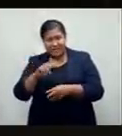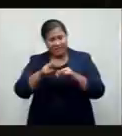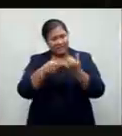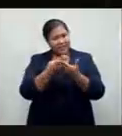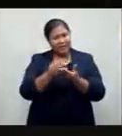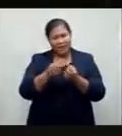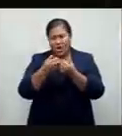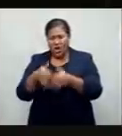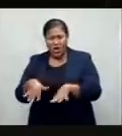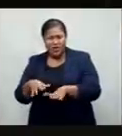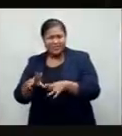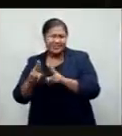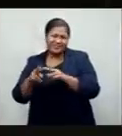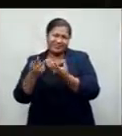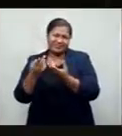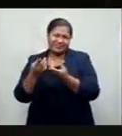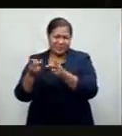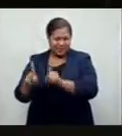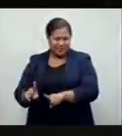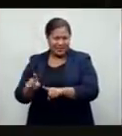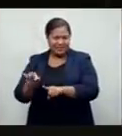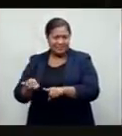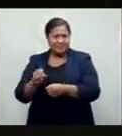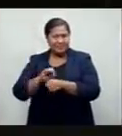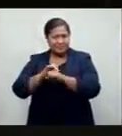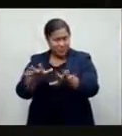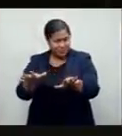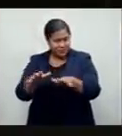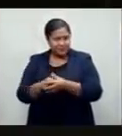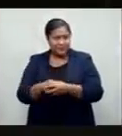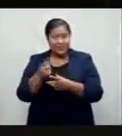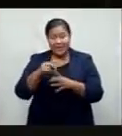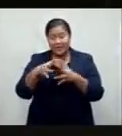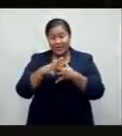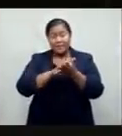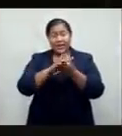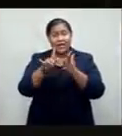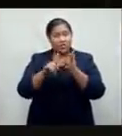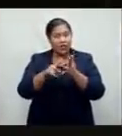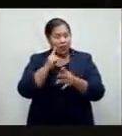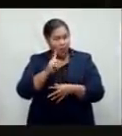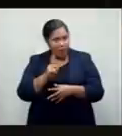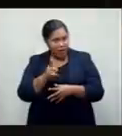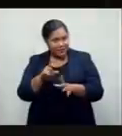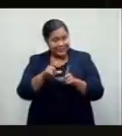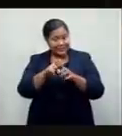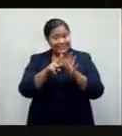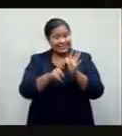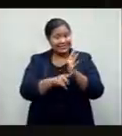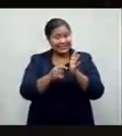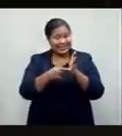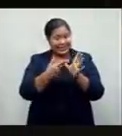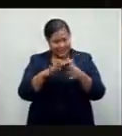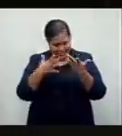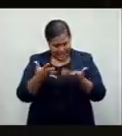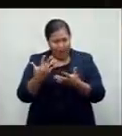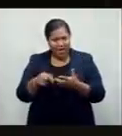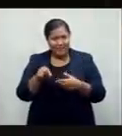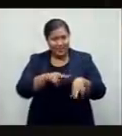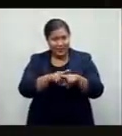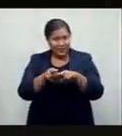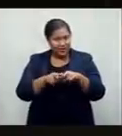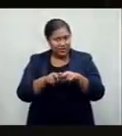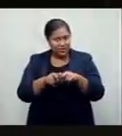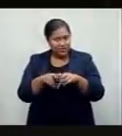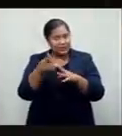loved ones during this outbreak alone. And the World Health Organization did warn that the Delta variant that we're currently dealing with right now has